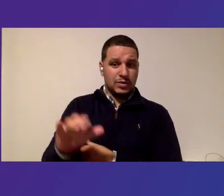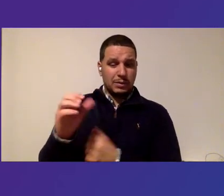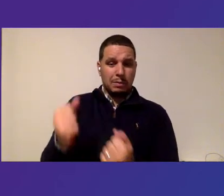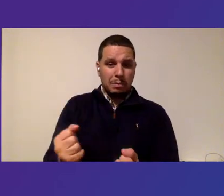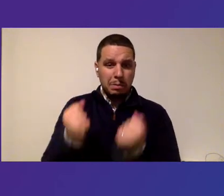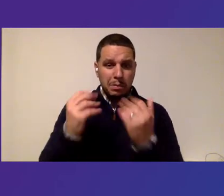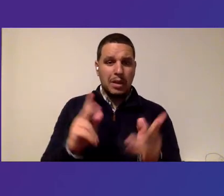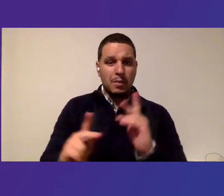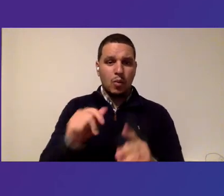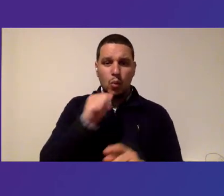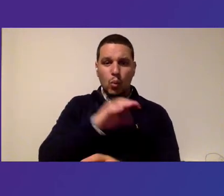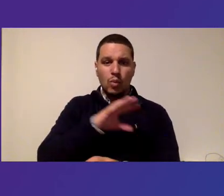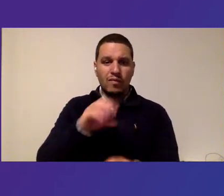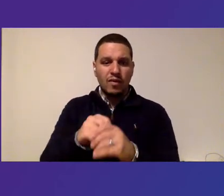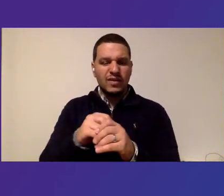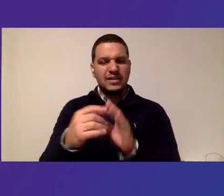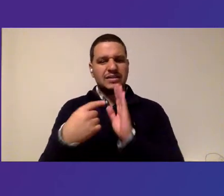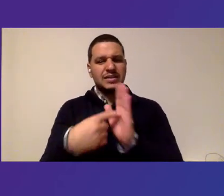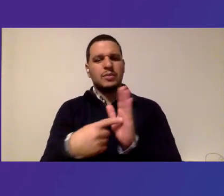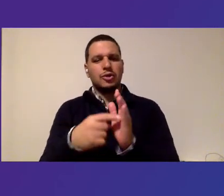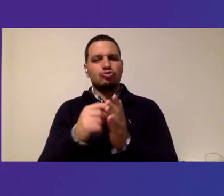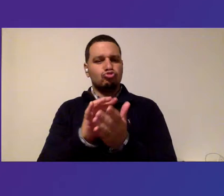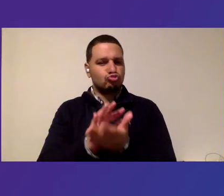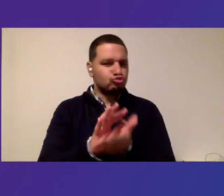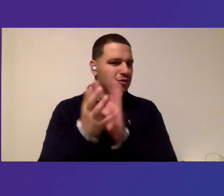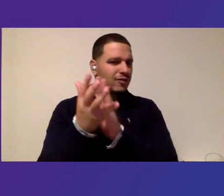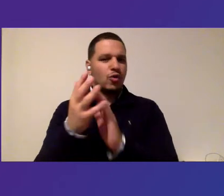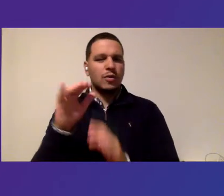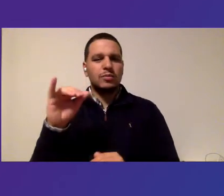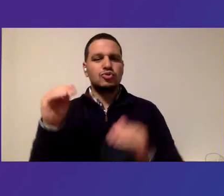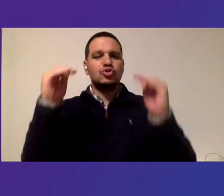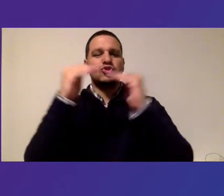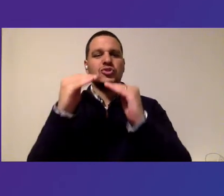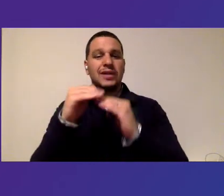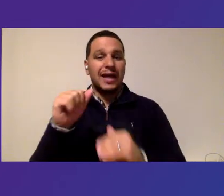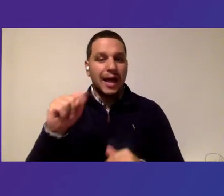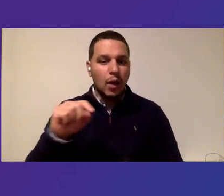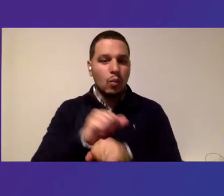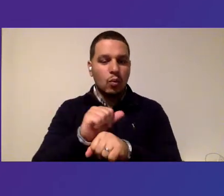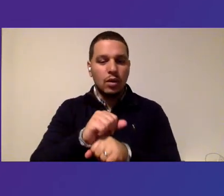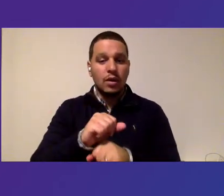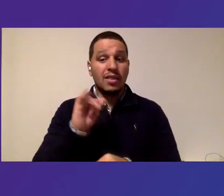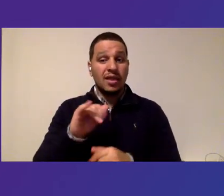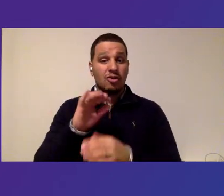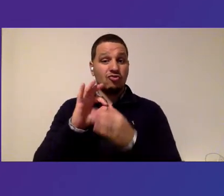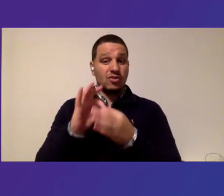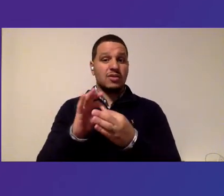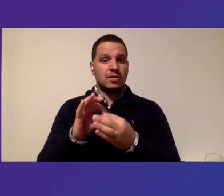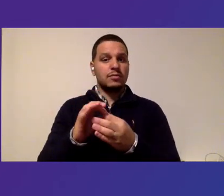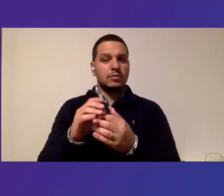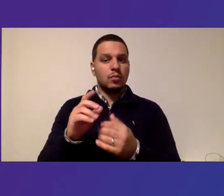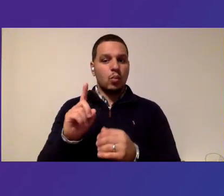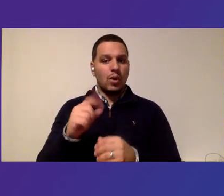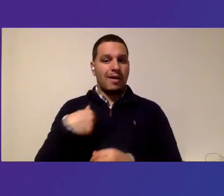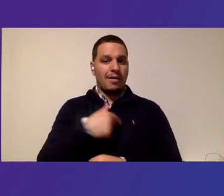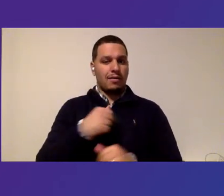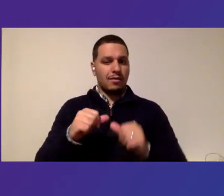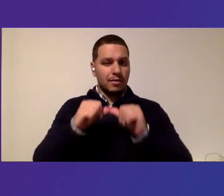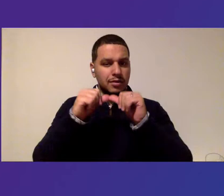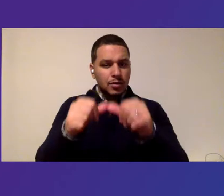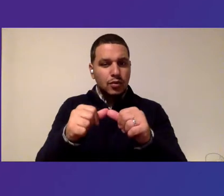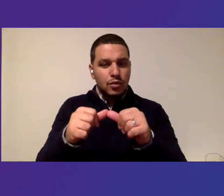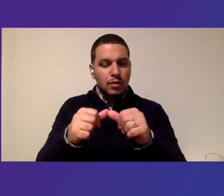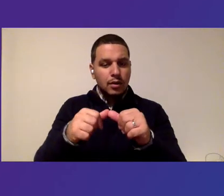as an example of transformative justice at work. This relationship is a relationship where I continue to